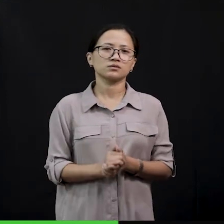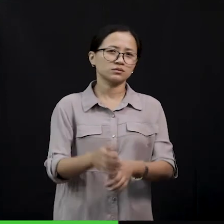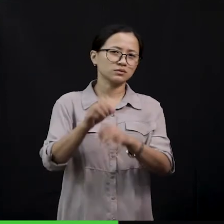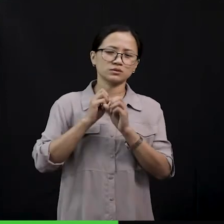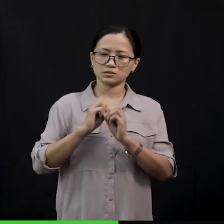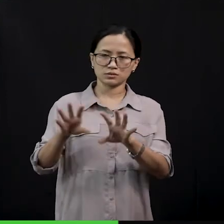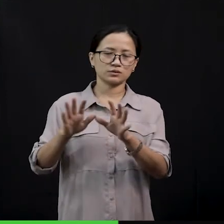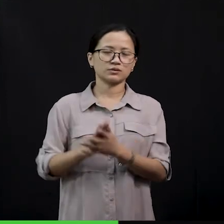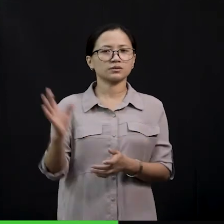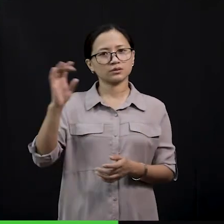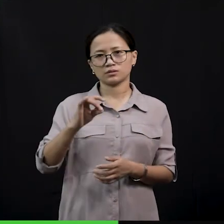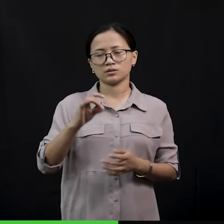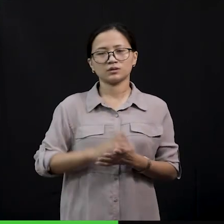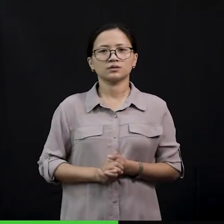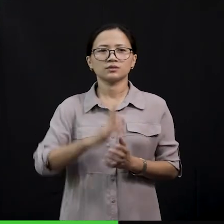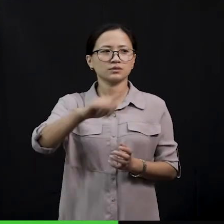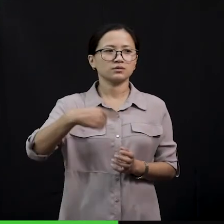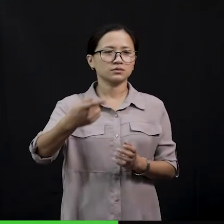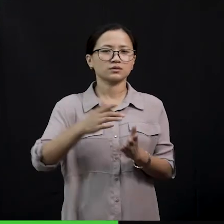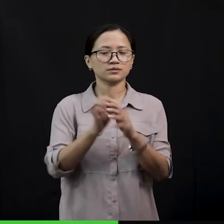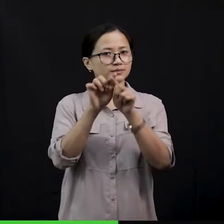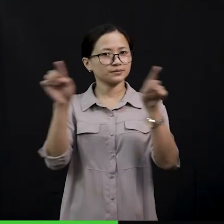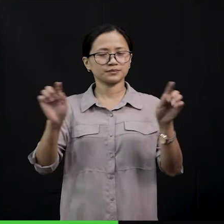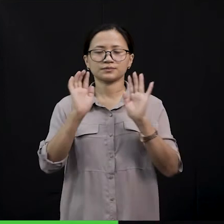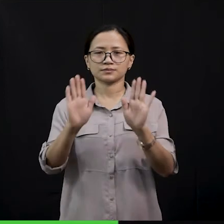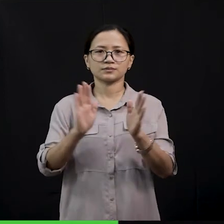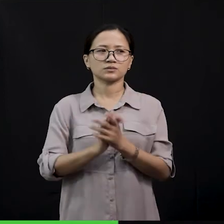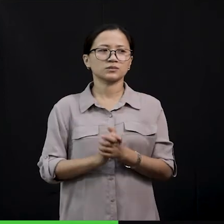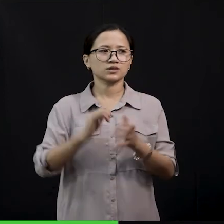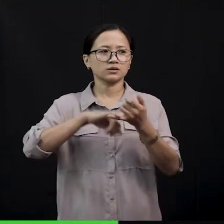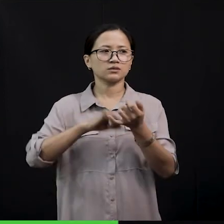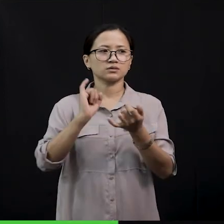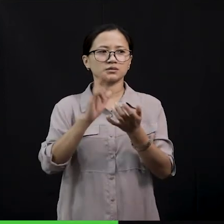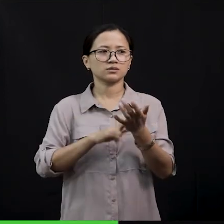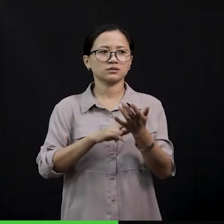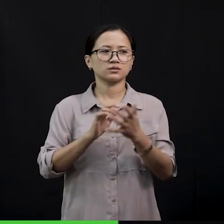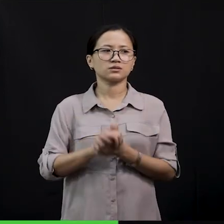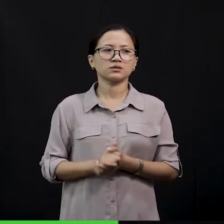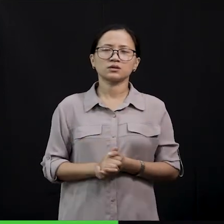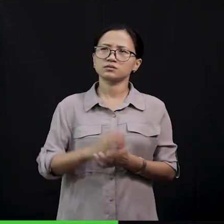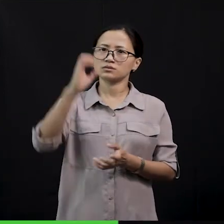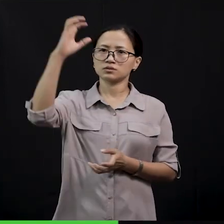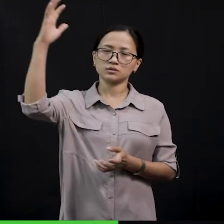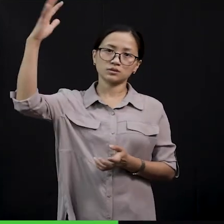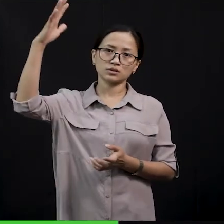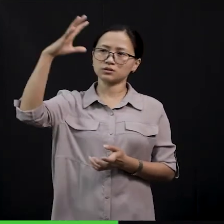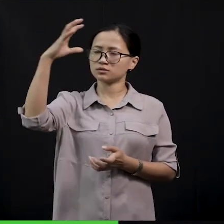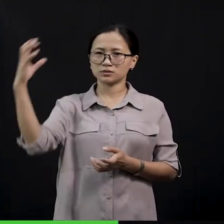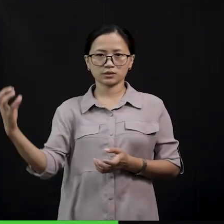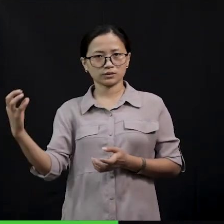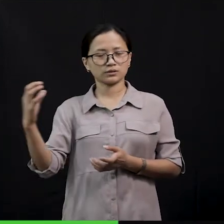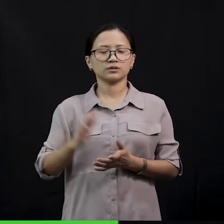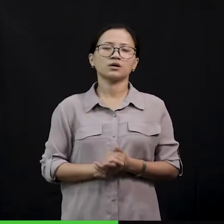that offer again. Now, then in the next stanza, we have here the scene of evening scene. The sun is setting and it is